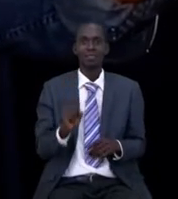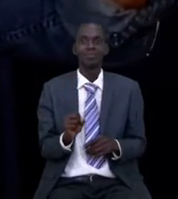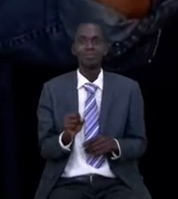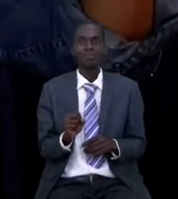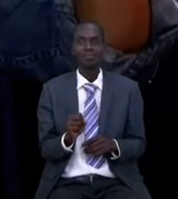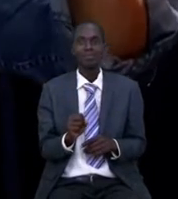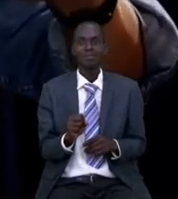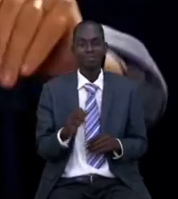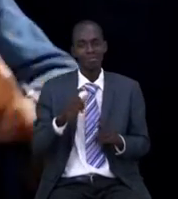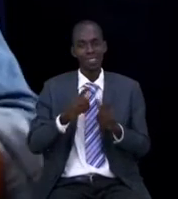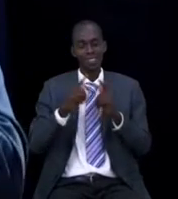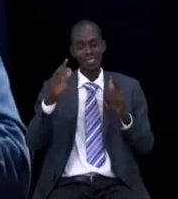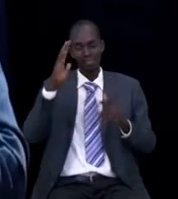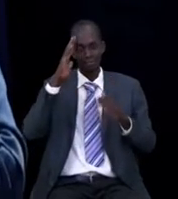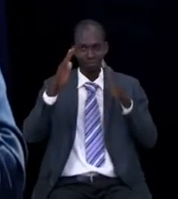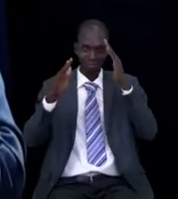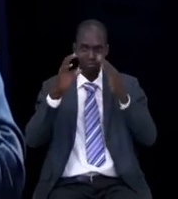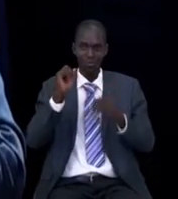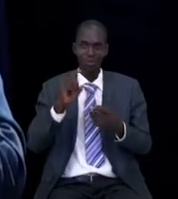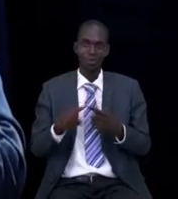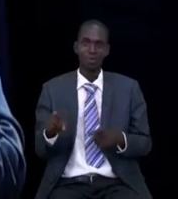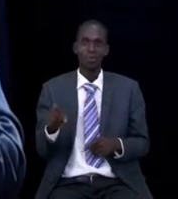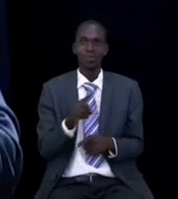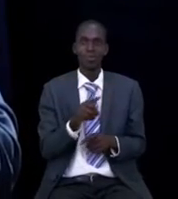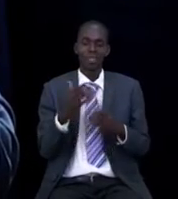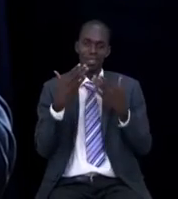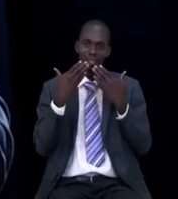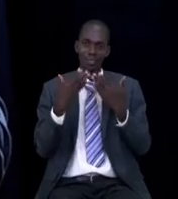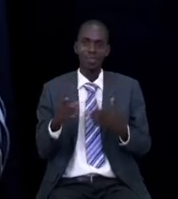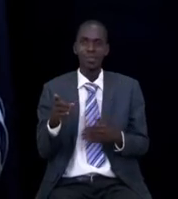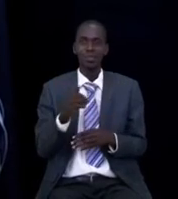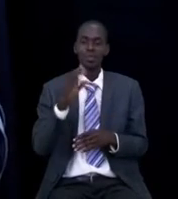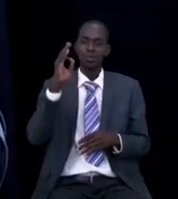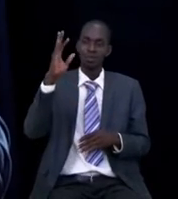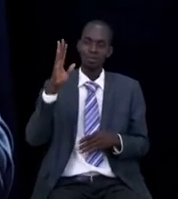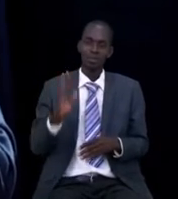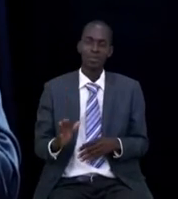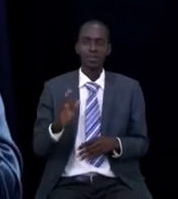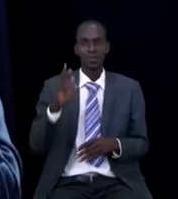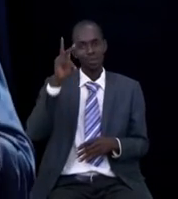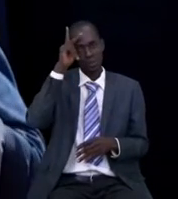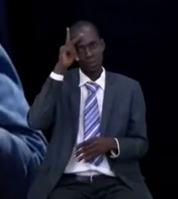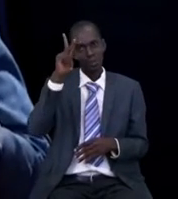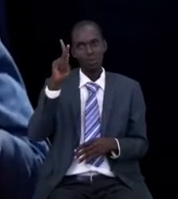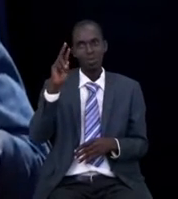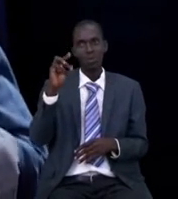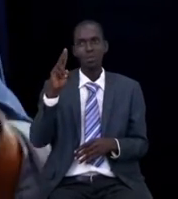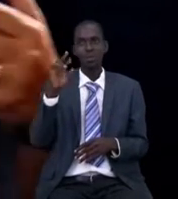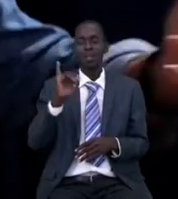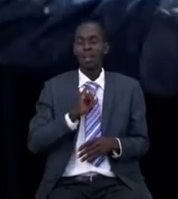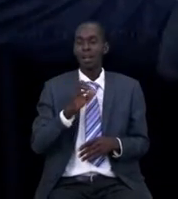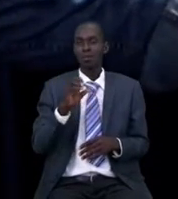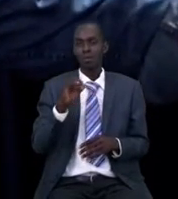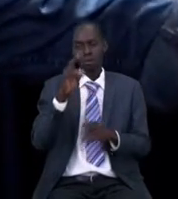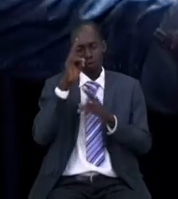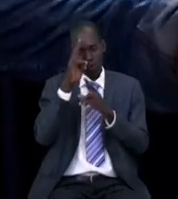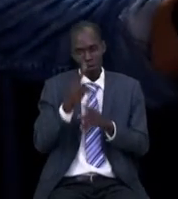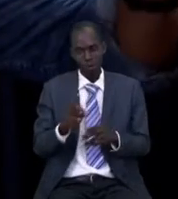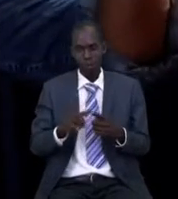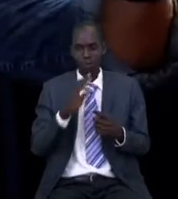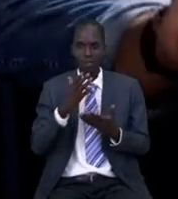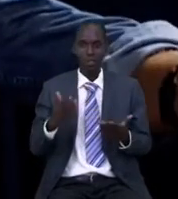Greetings, greetings. Thank you, Pastor Kumuyi. Again, so honored to be here with Dr.